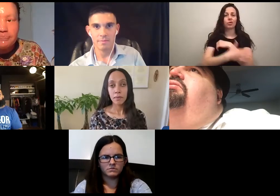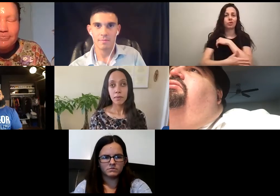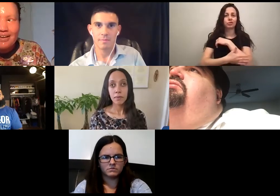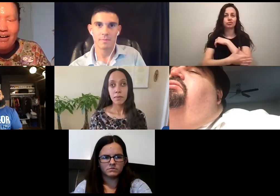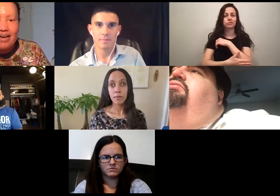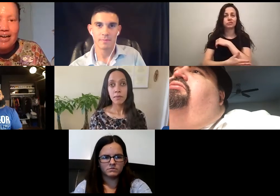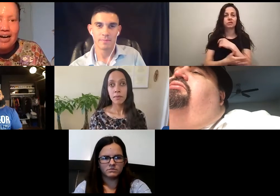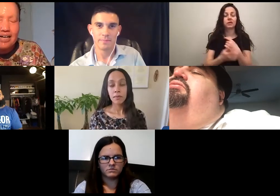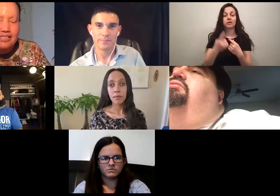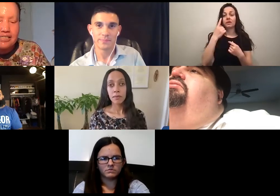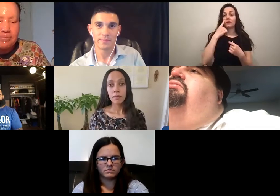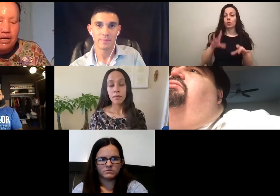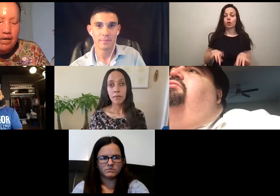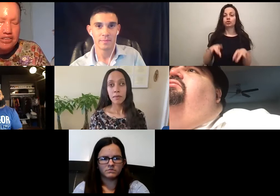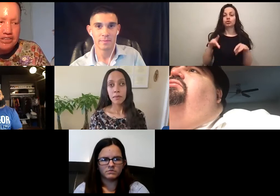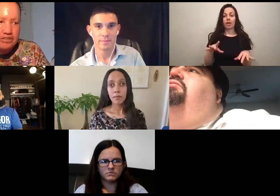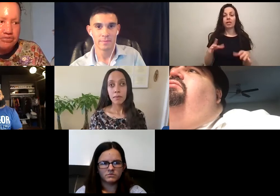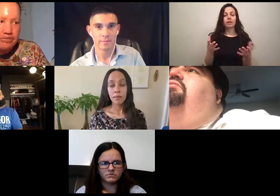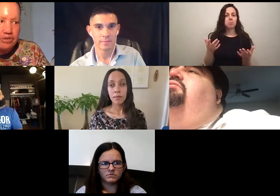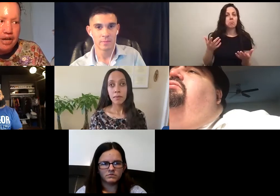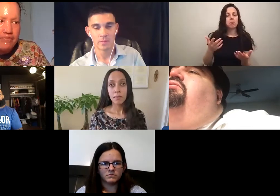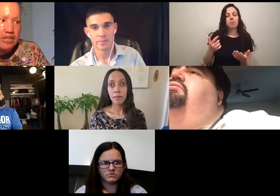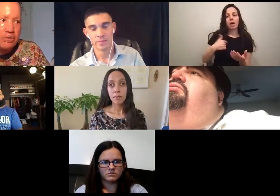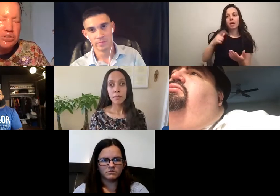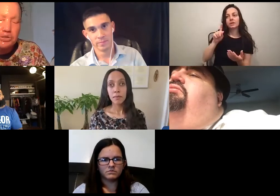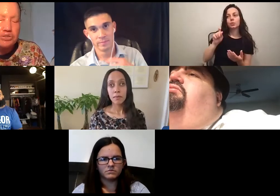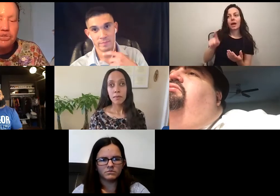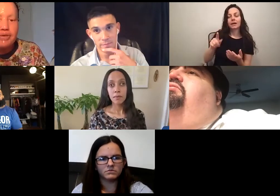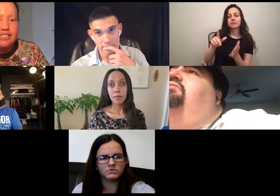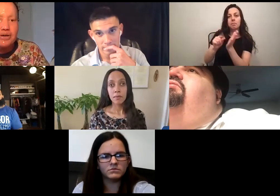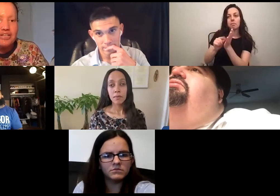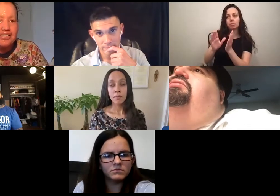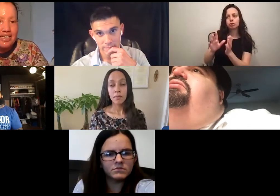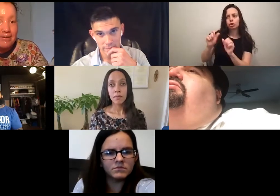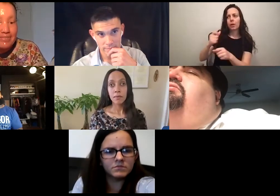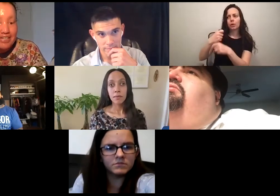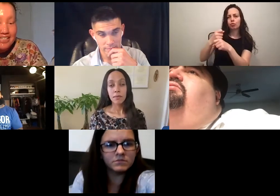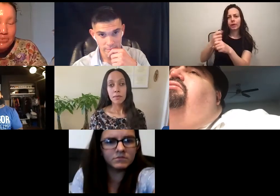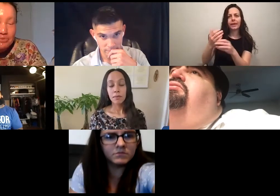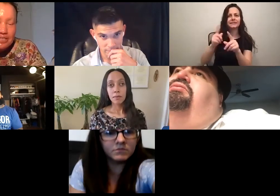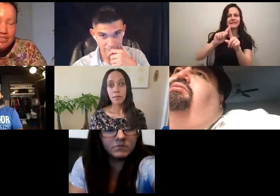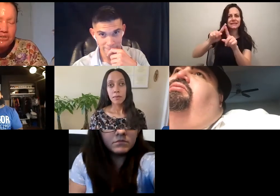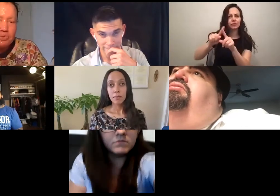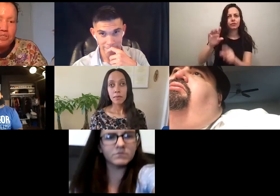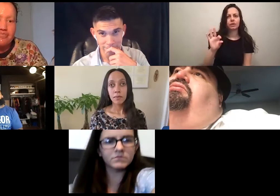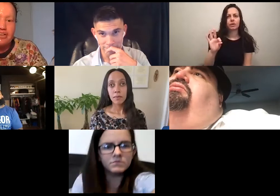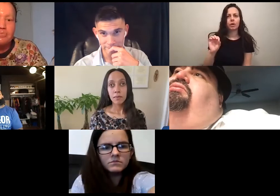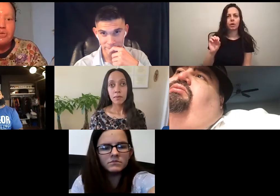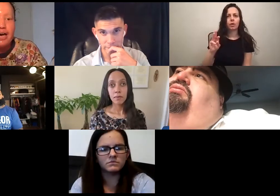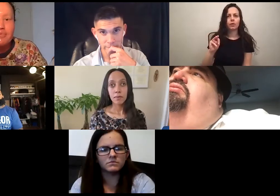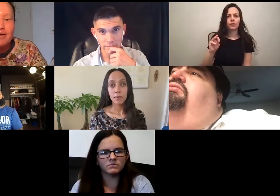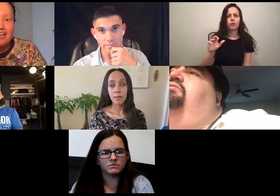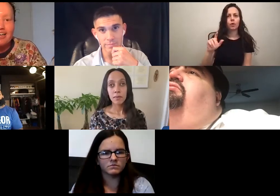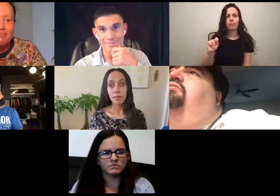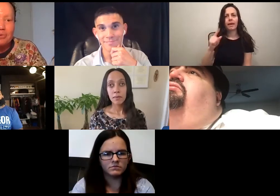So I had asked my publisher if we could have it in all sorts of formats so that it's accessible. So the book is available